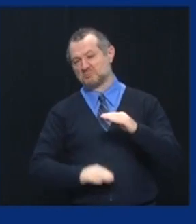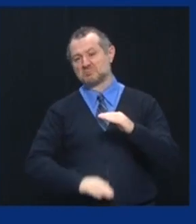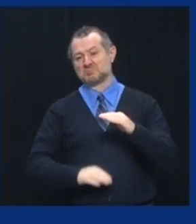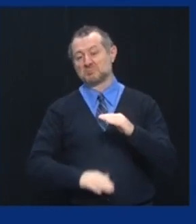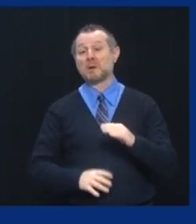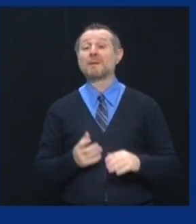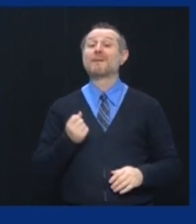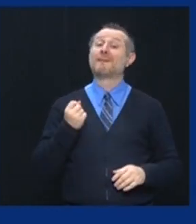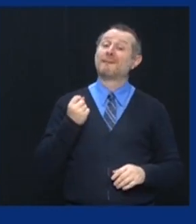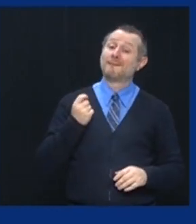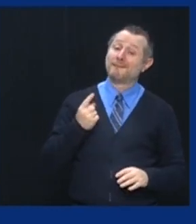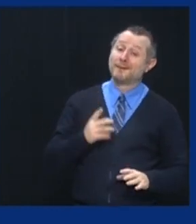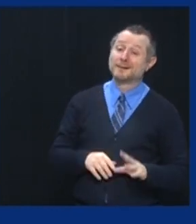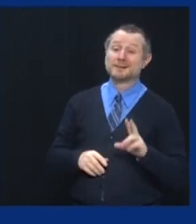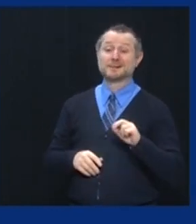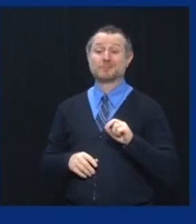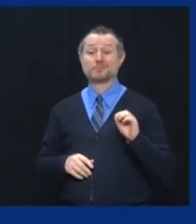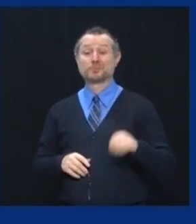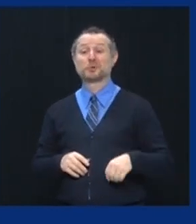30% refusal,